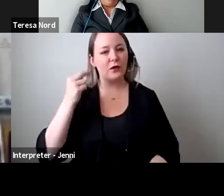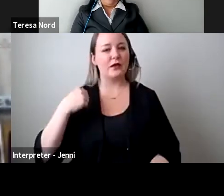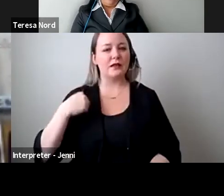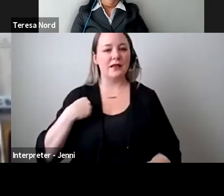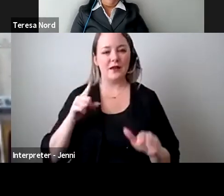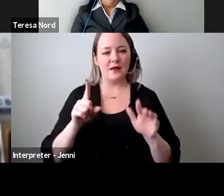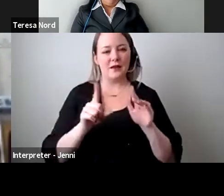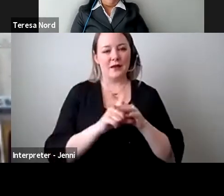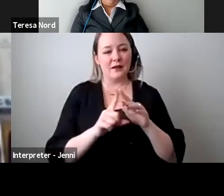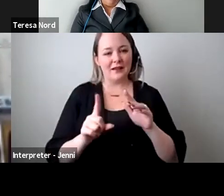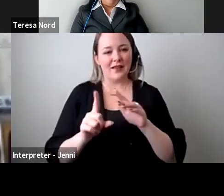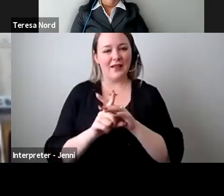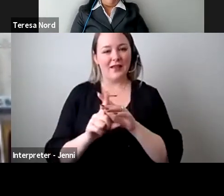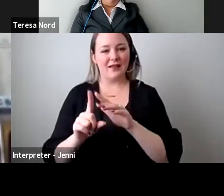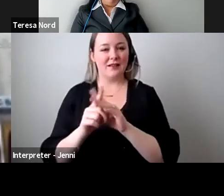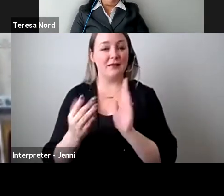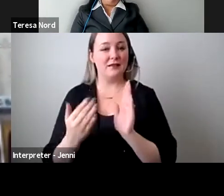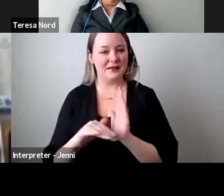to show up.